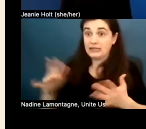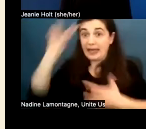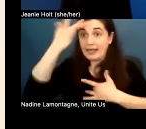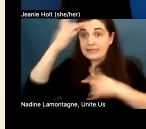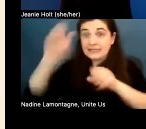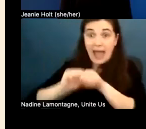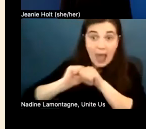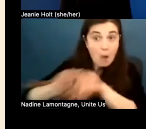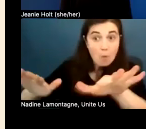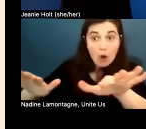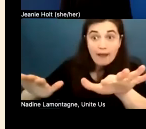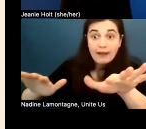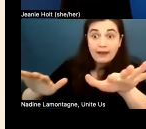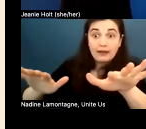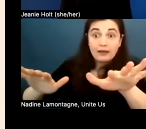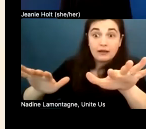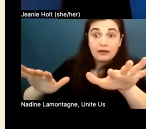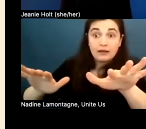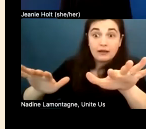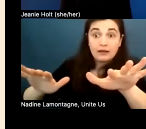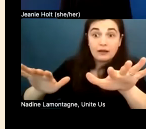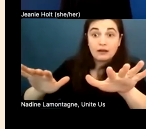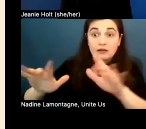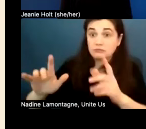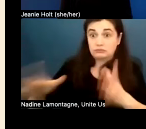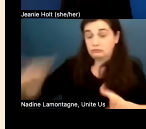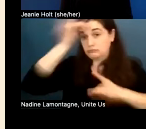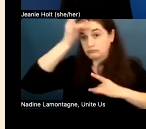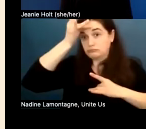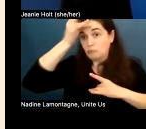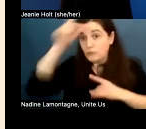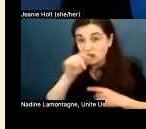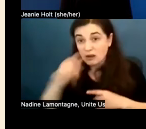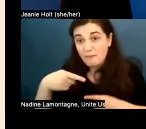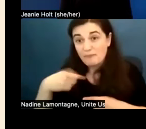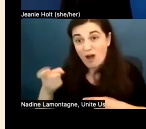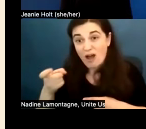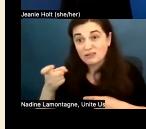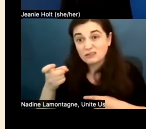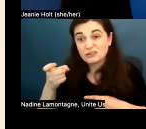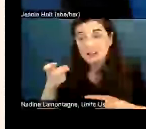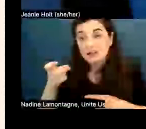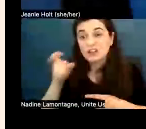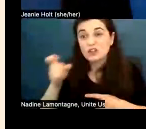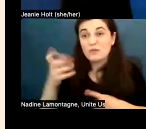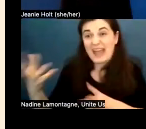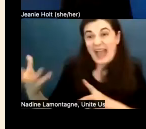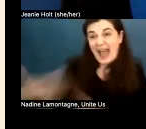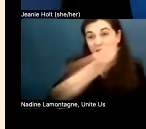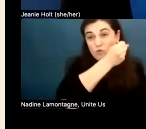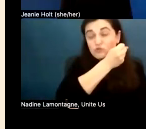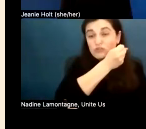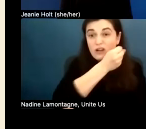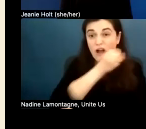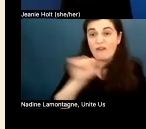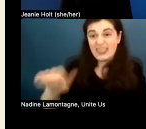everybody except us with chickenpox, or the families with chickenpox, to need to be out of daycare for more than 28 days.